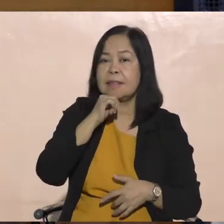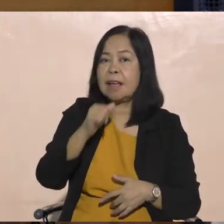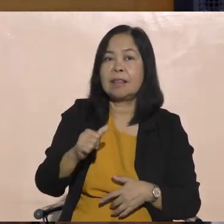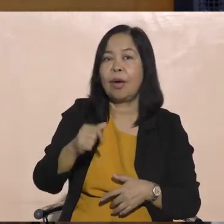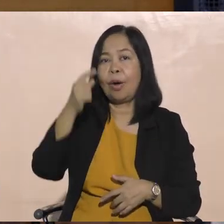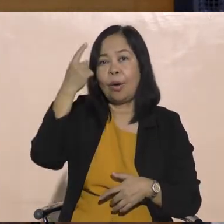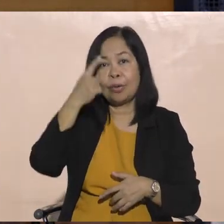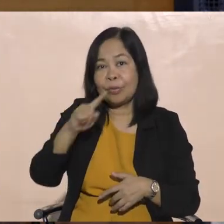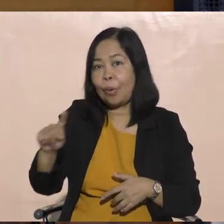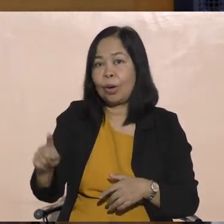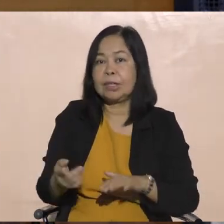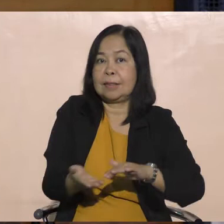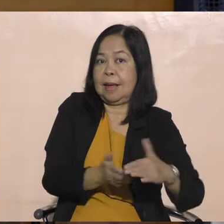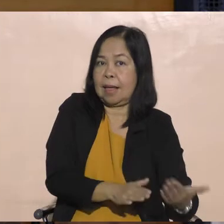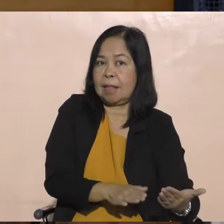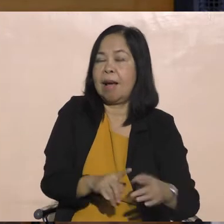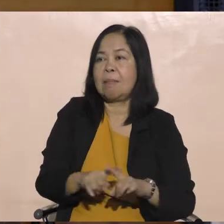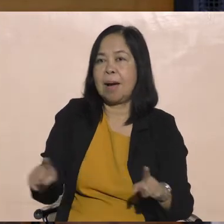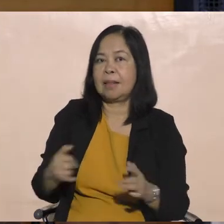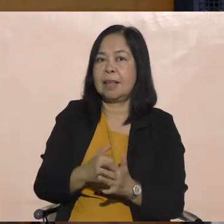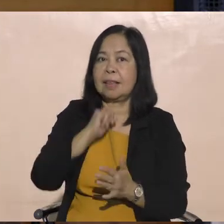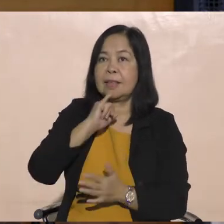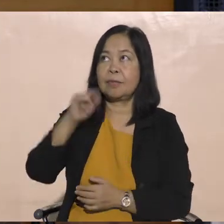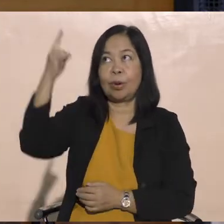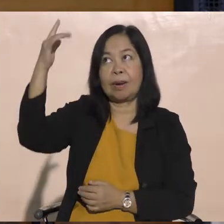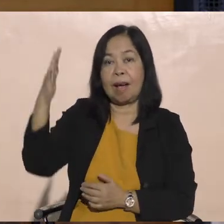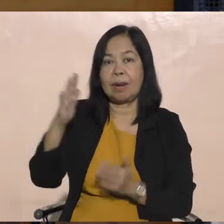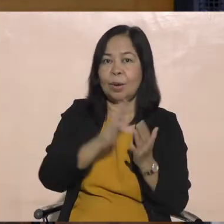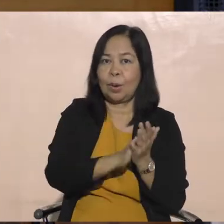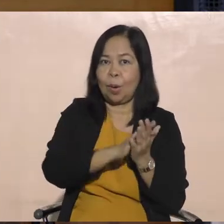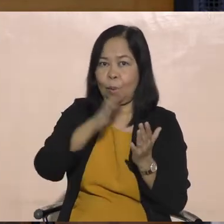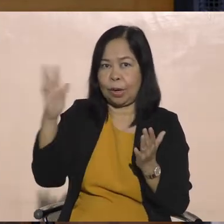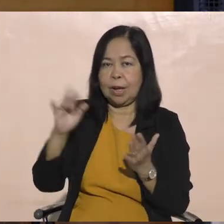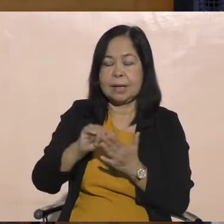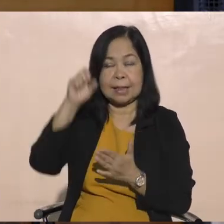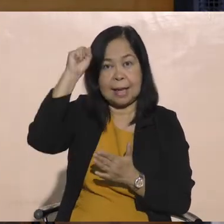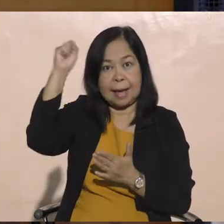glory so that God's Son may be glorified through it."